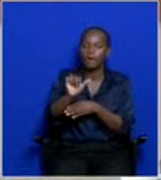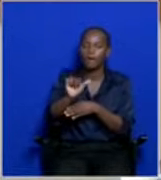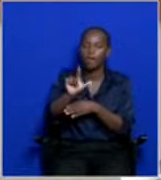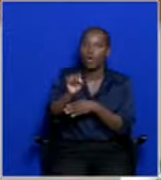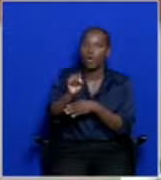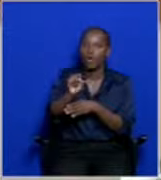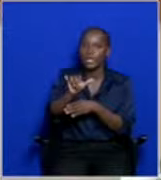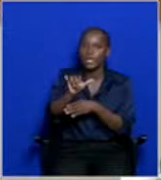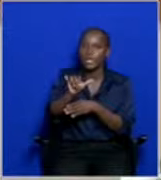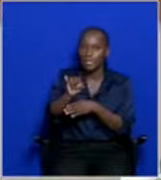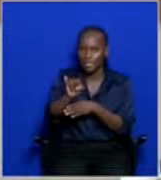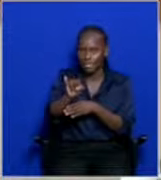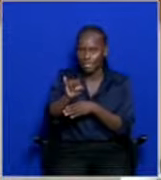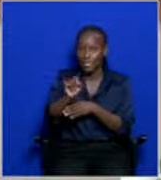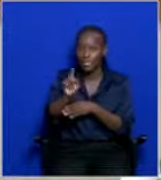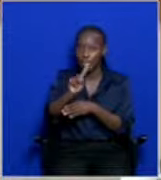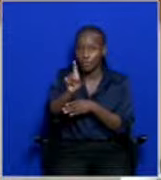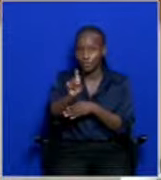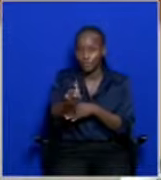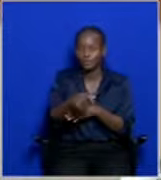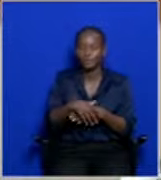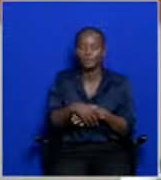your statement, page 15,